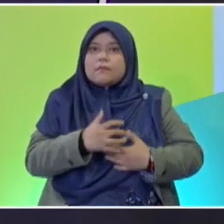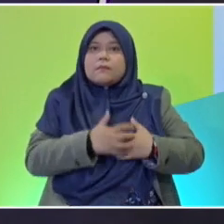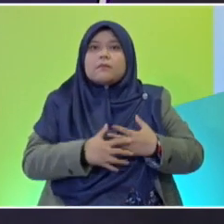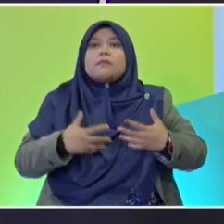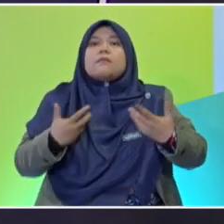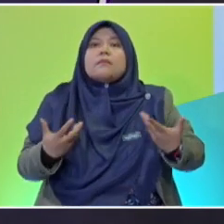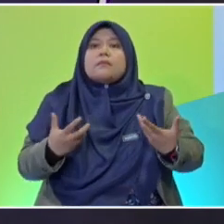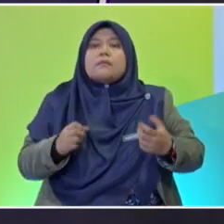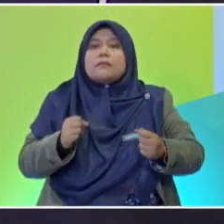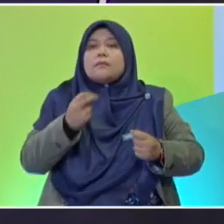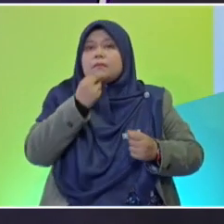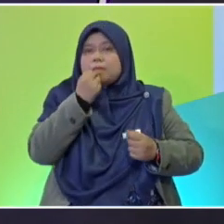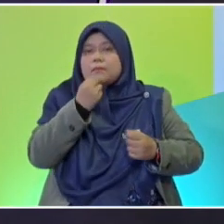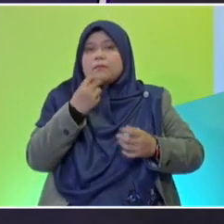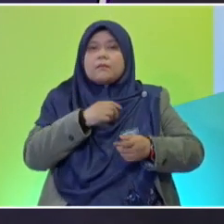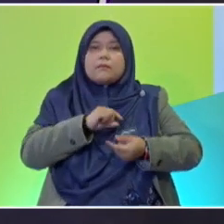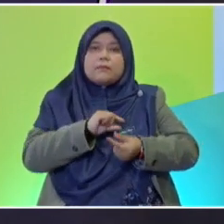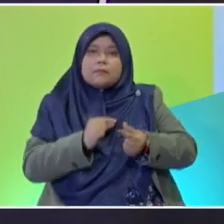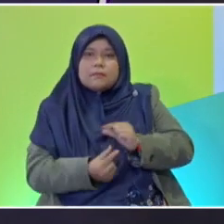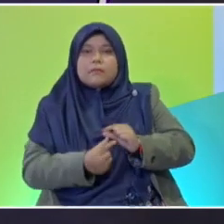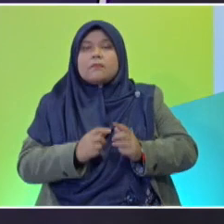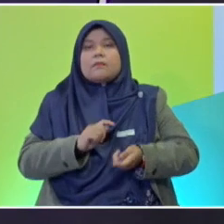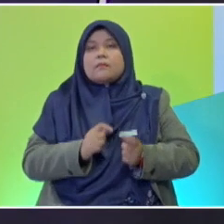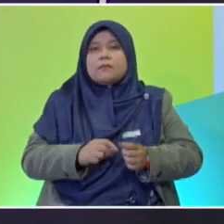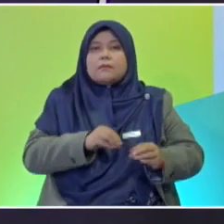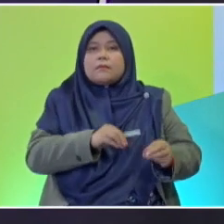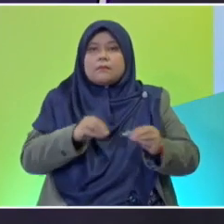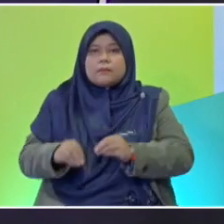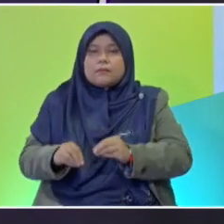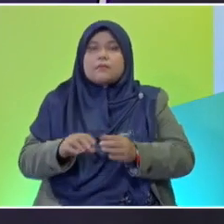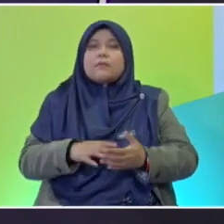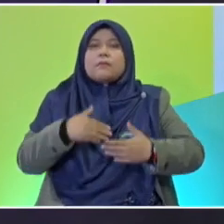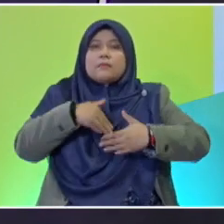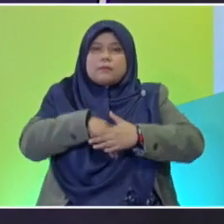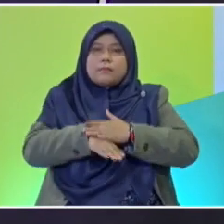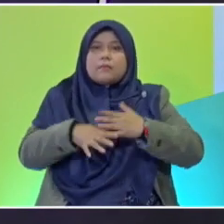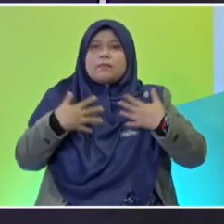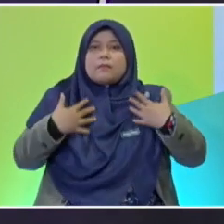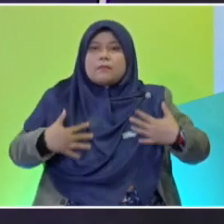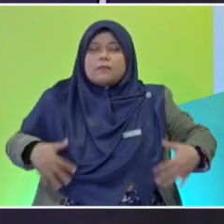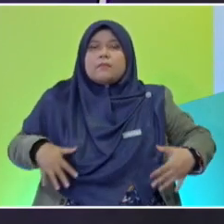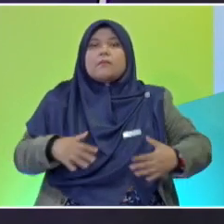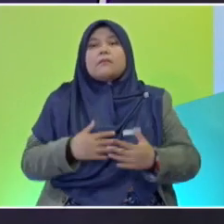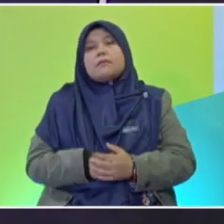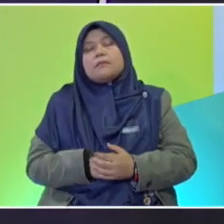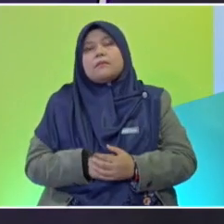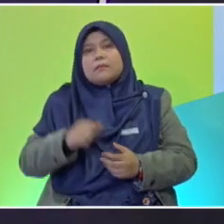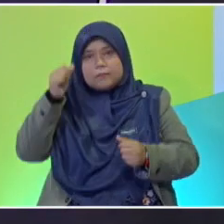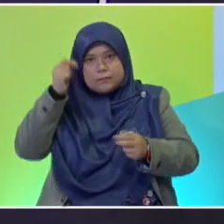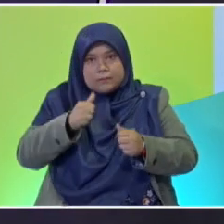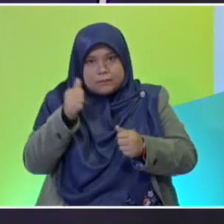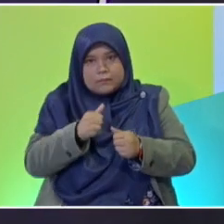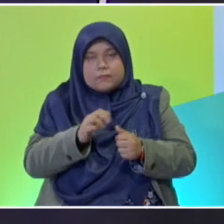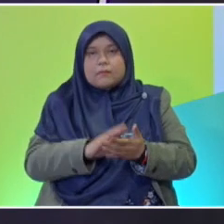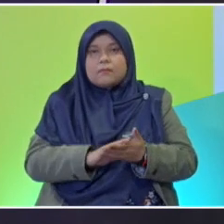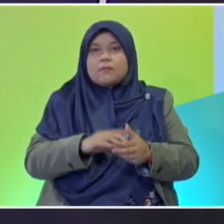the nutrients be transported, be distributed to other parts of the body? So remember everyone, we have 3 systems, right, teacher?